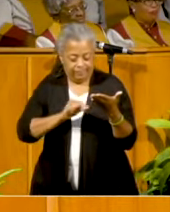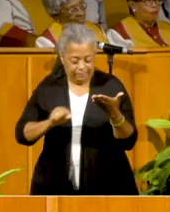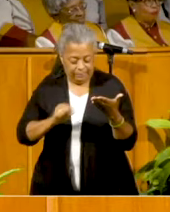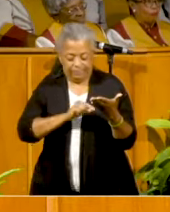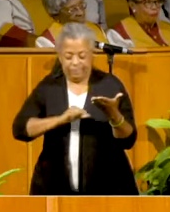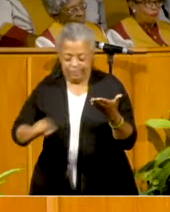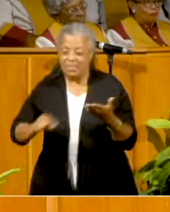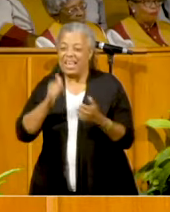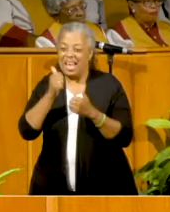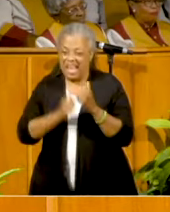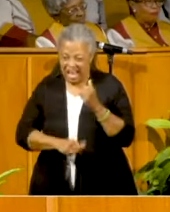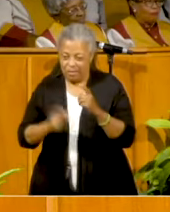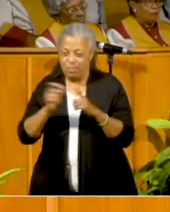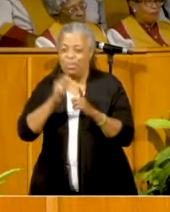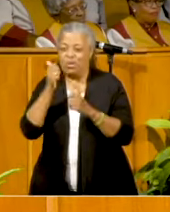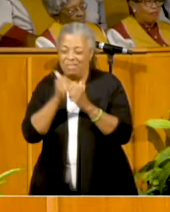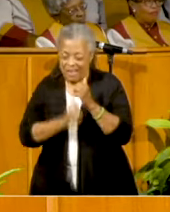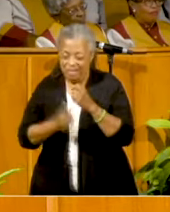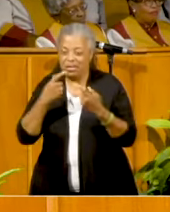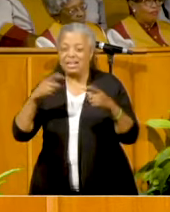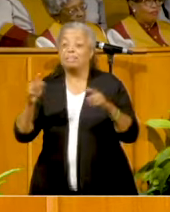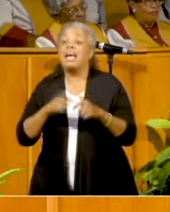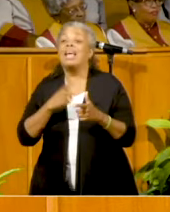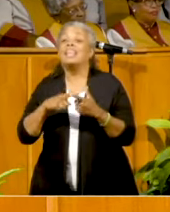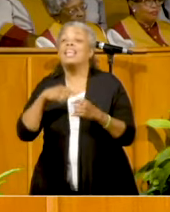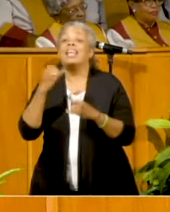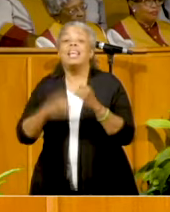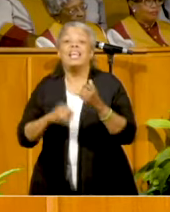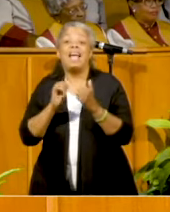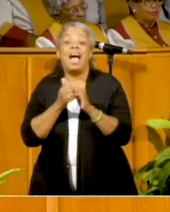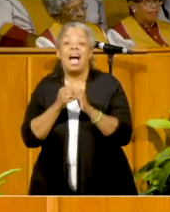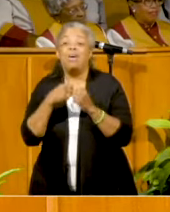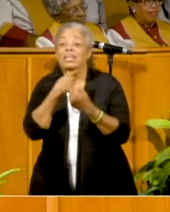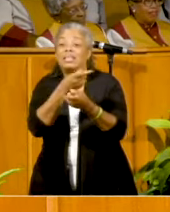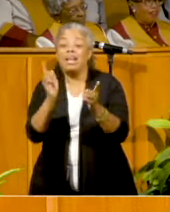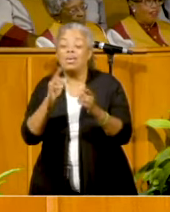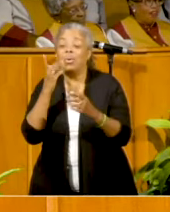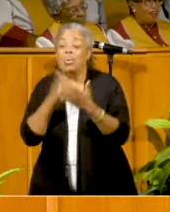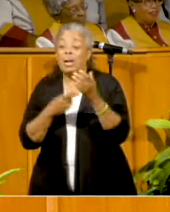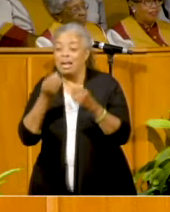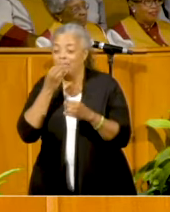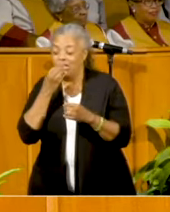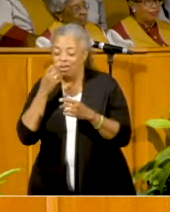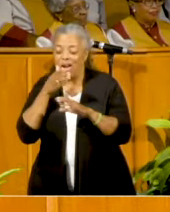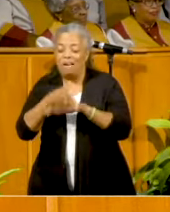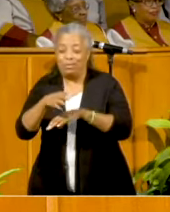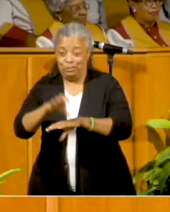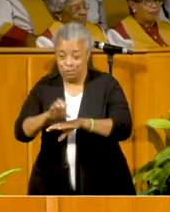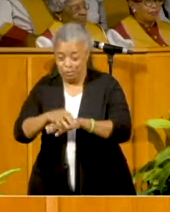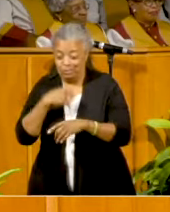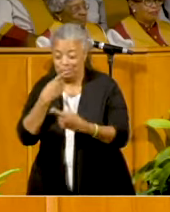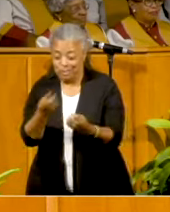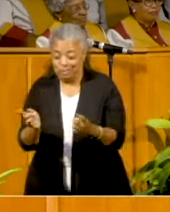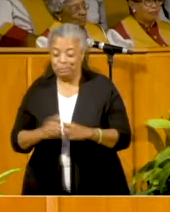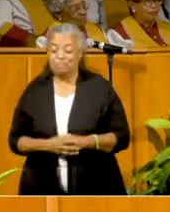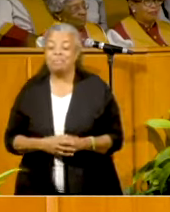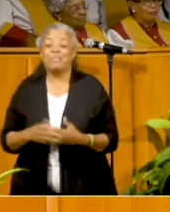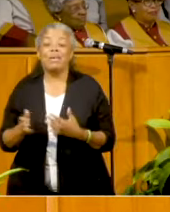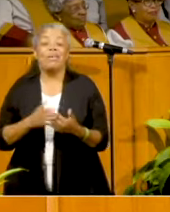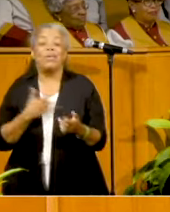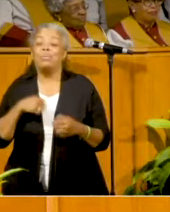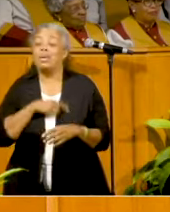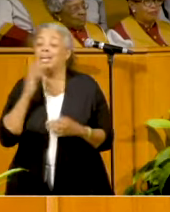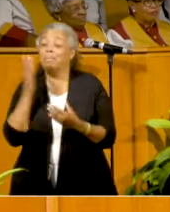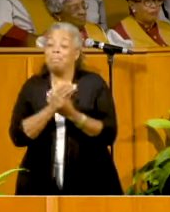every announcement and then end by telling you the menu for dinner after church. And although we used to